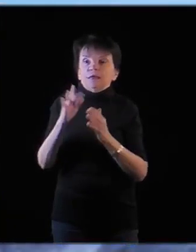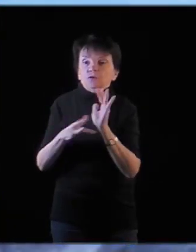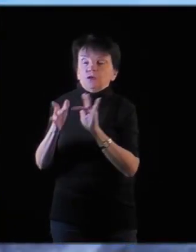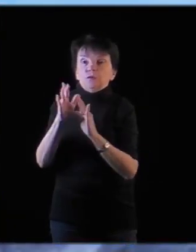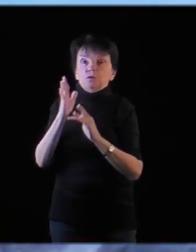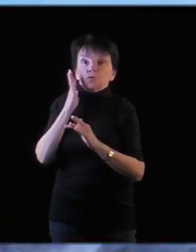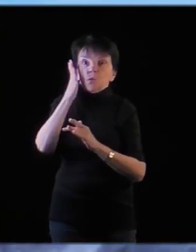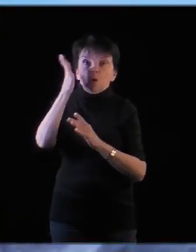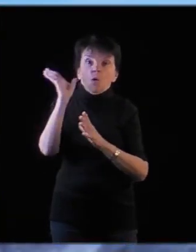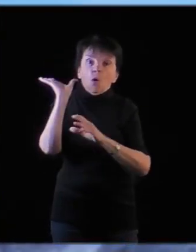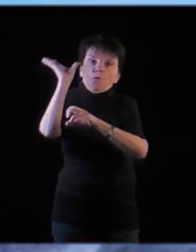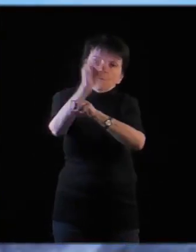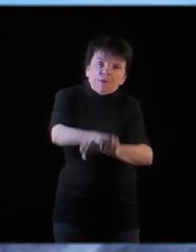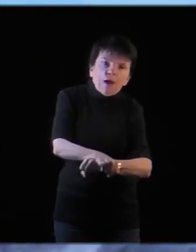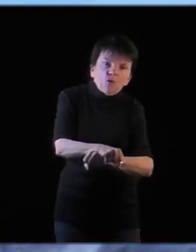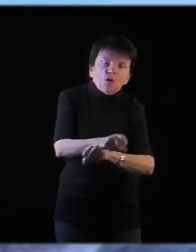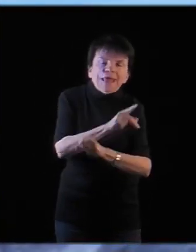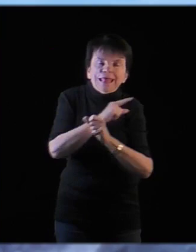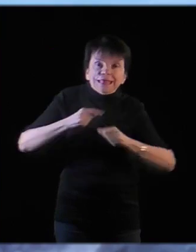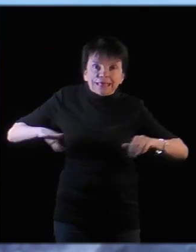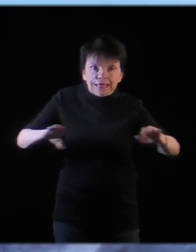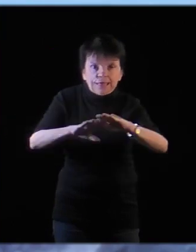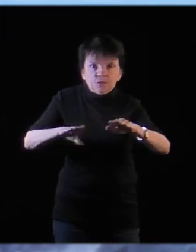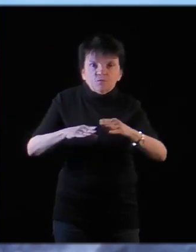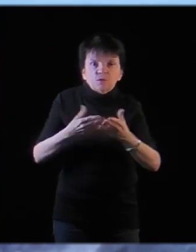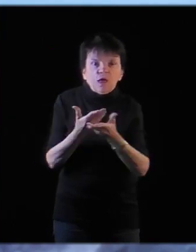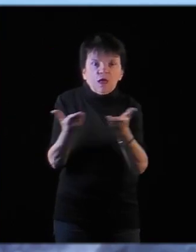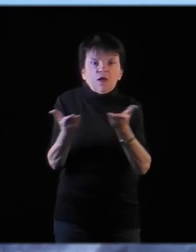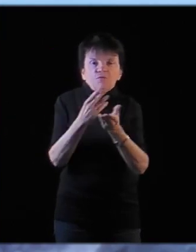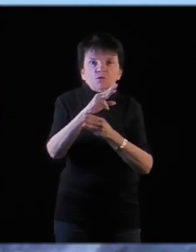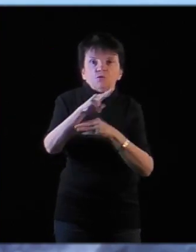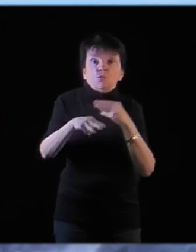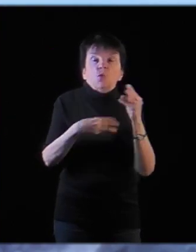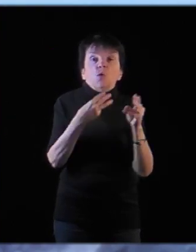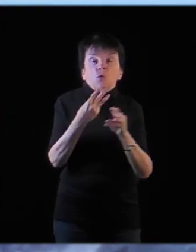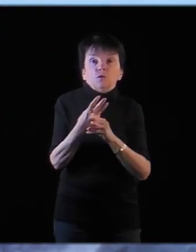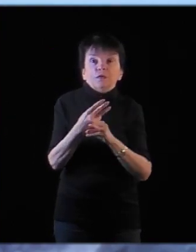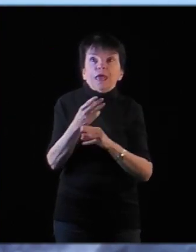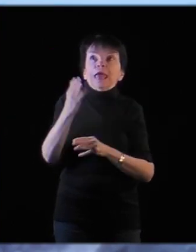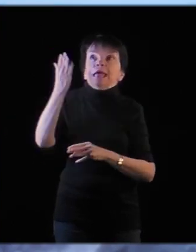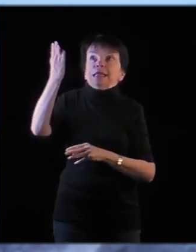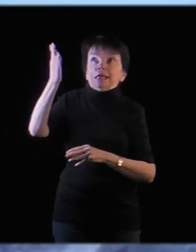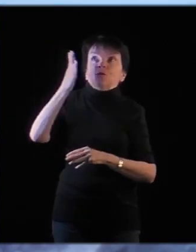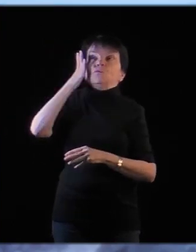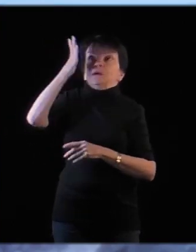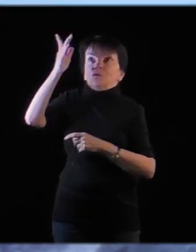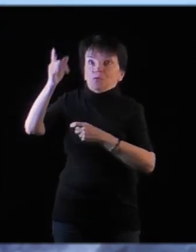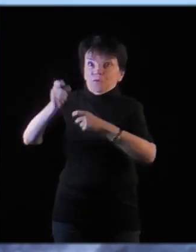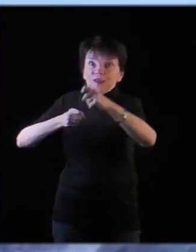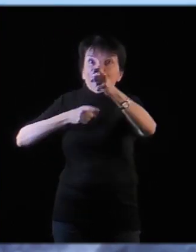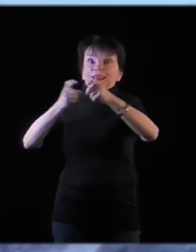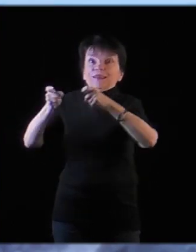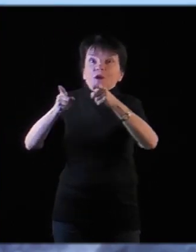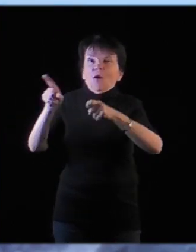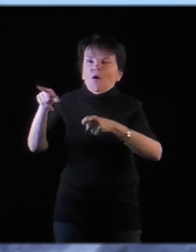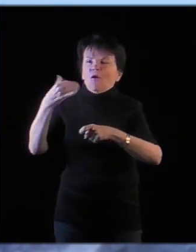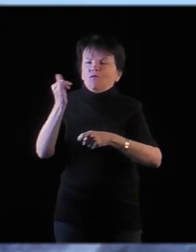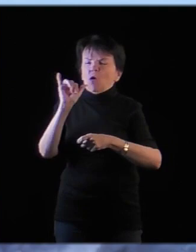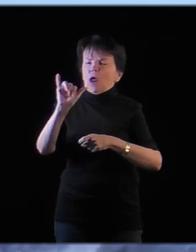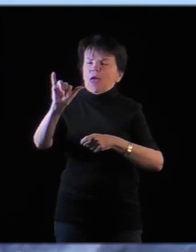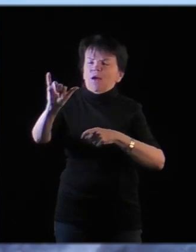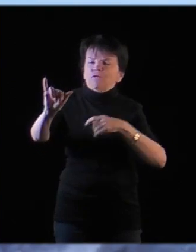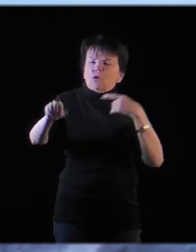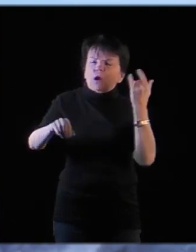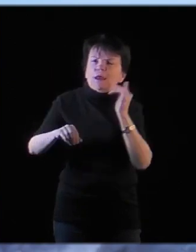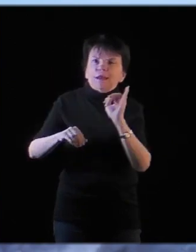overpower the kingdoms of this world and he will reign forever and